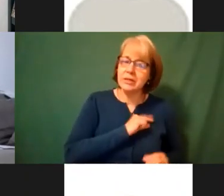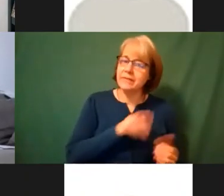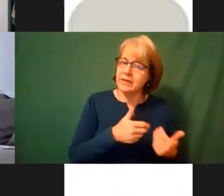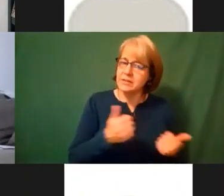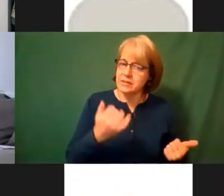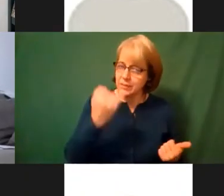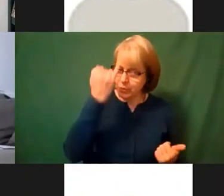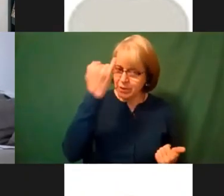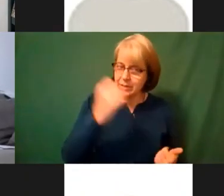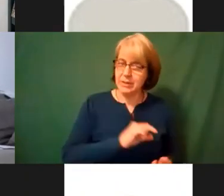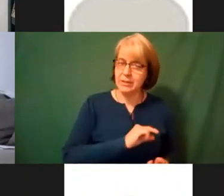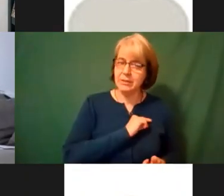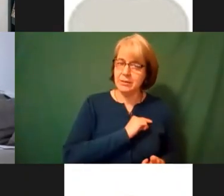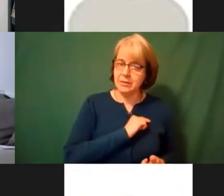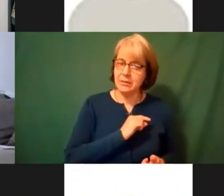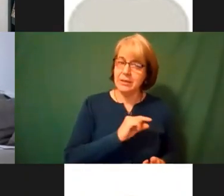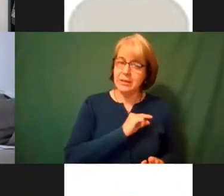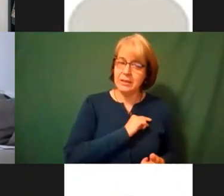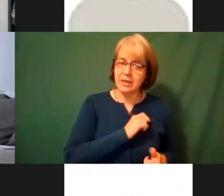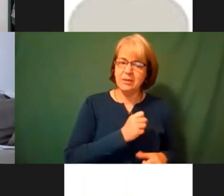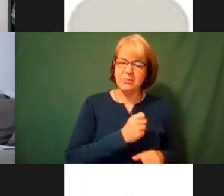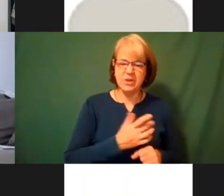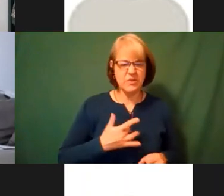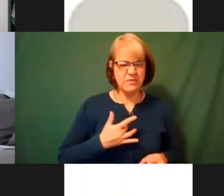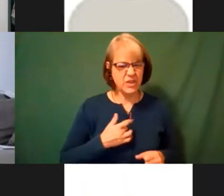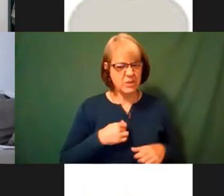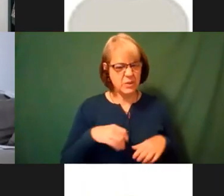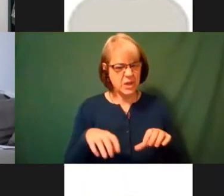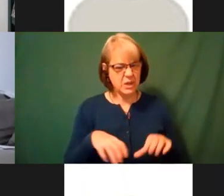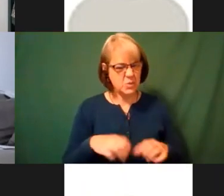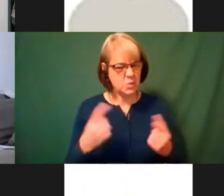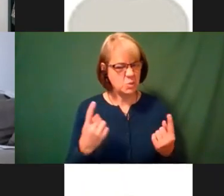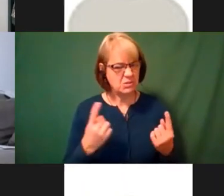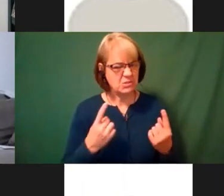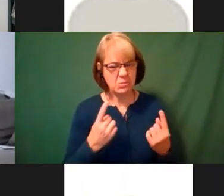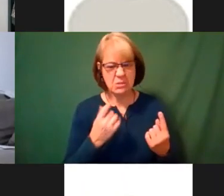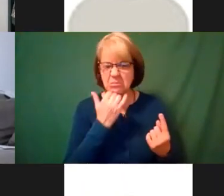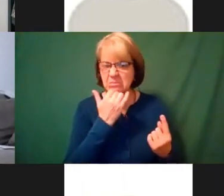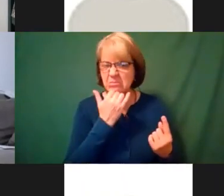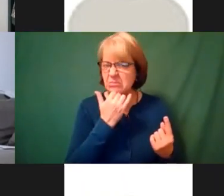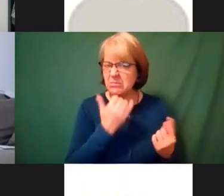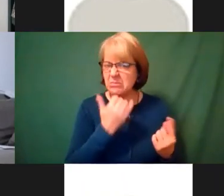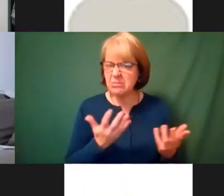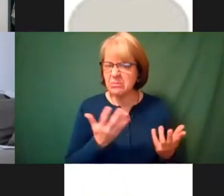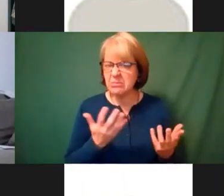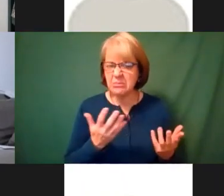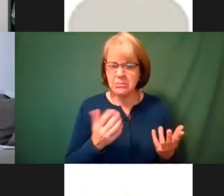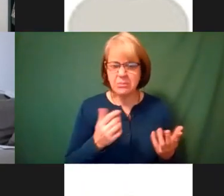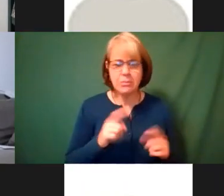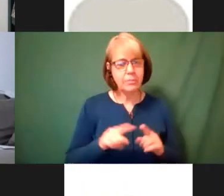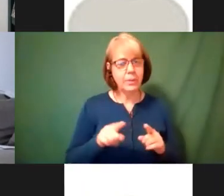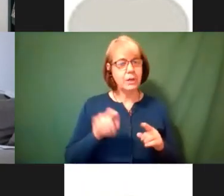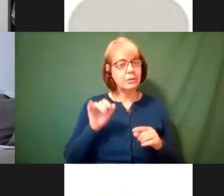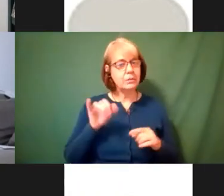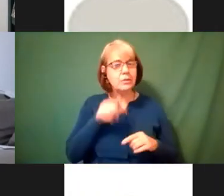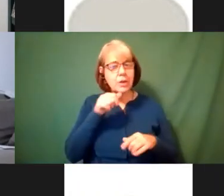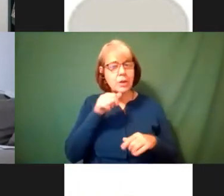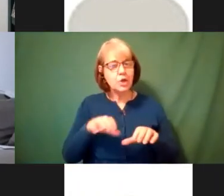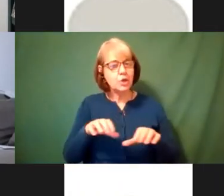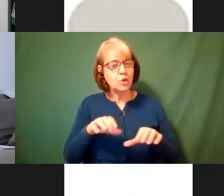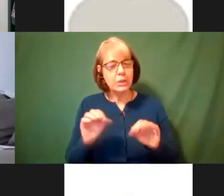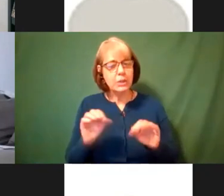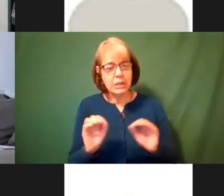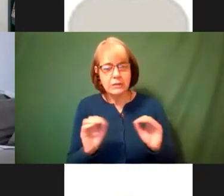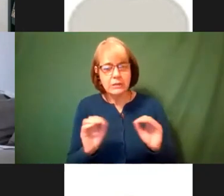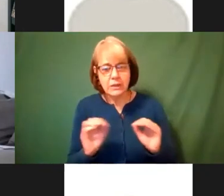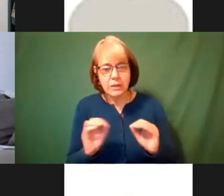time ago that guilty makes you feel like you're doing something, but you're not doing anything. And I hate feeling guilty, but